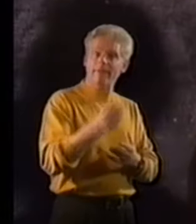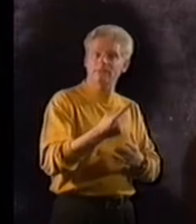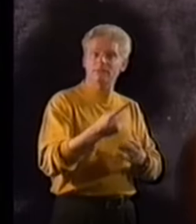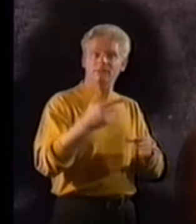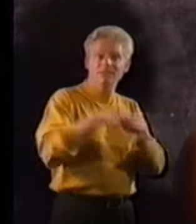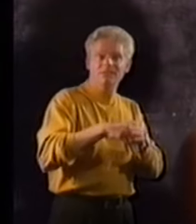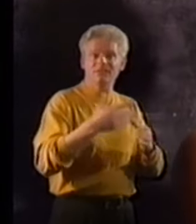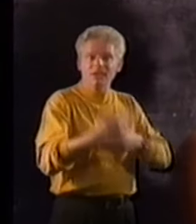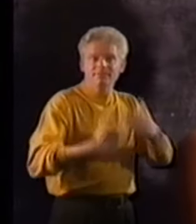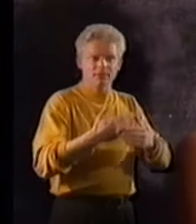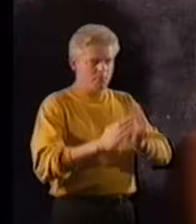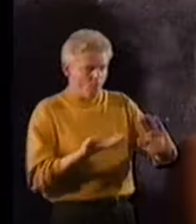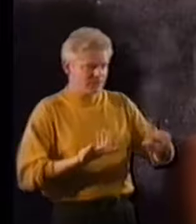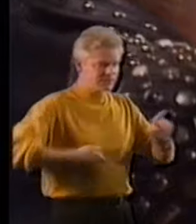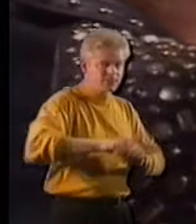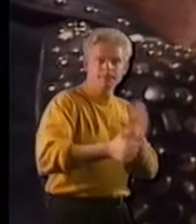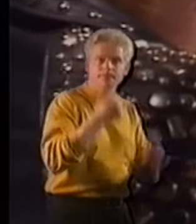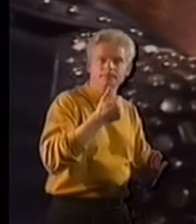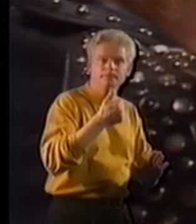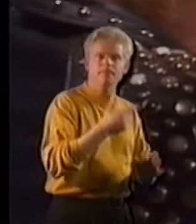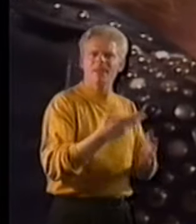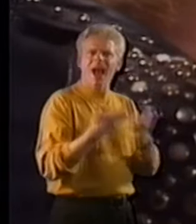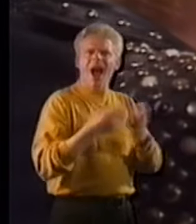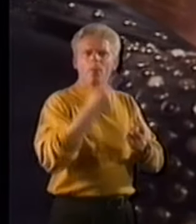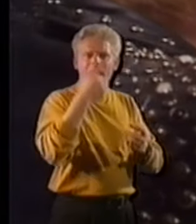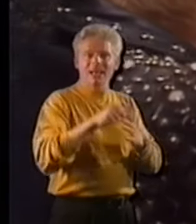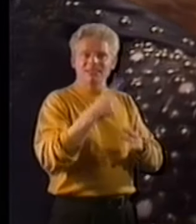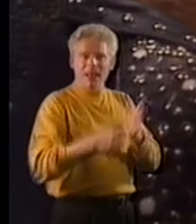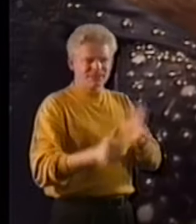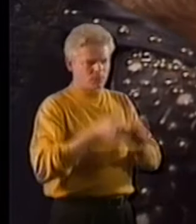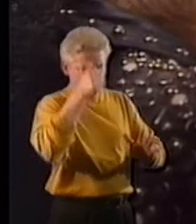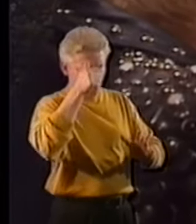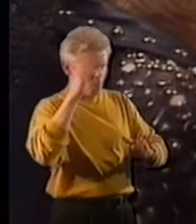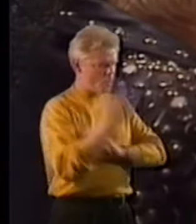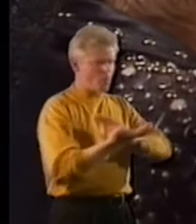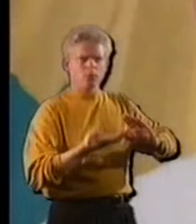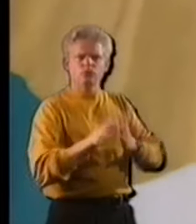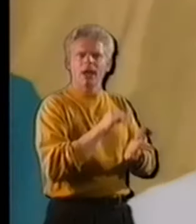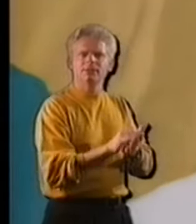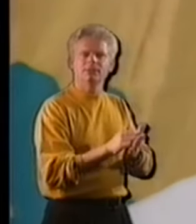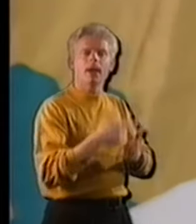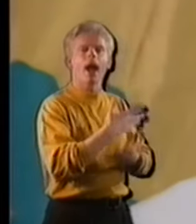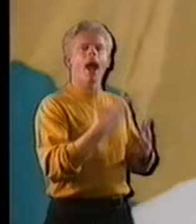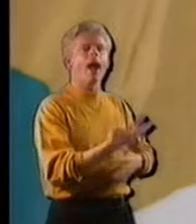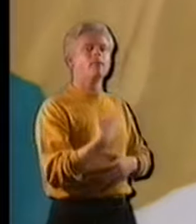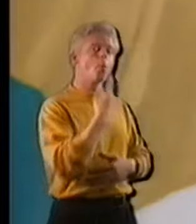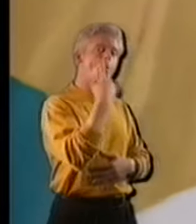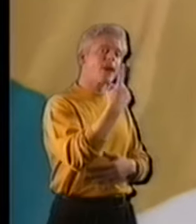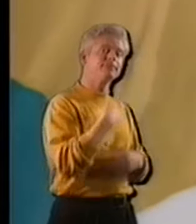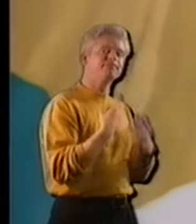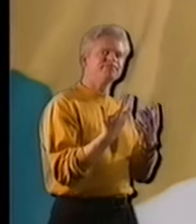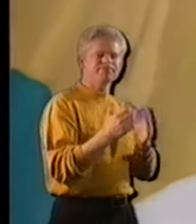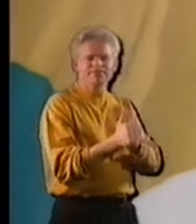doing your moves? Yeah. Excellent. How does your disability help you in some techniques? There is one